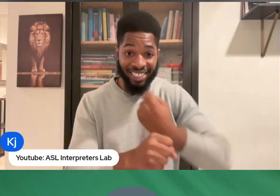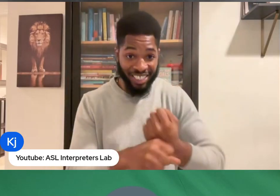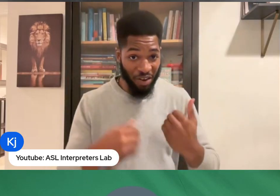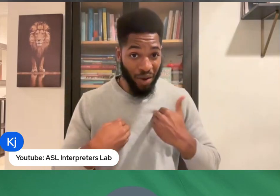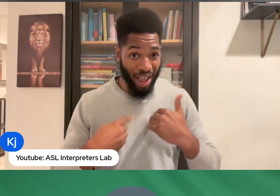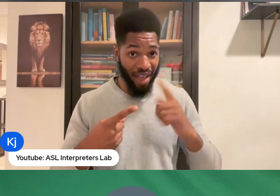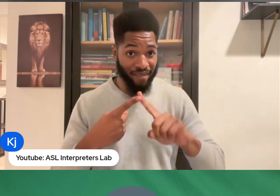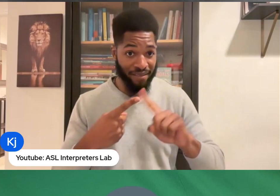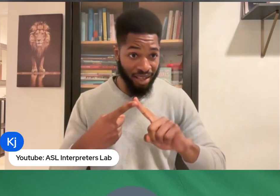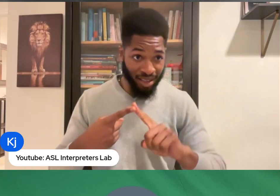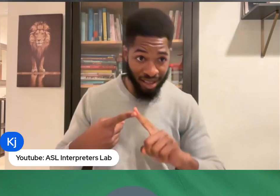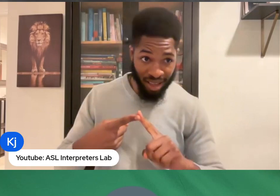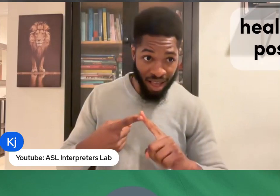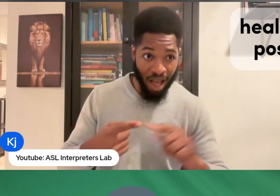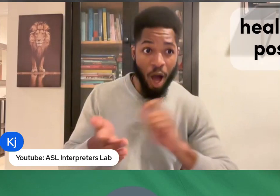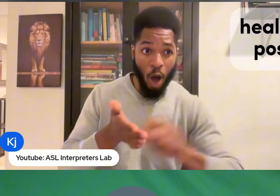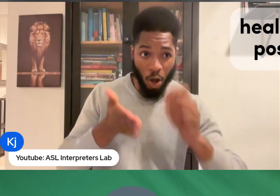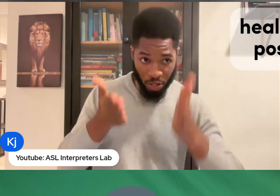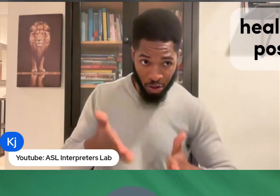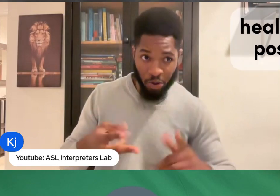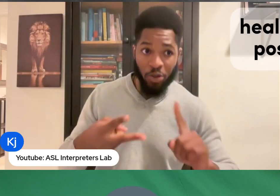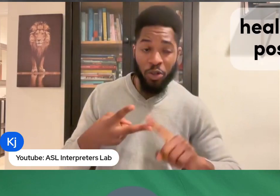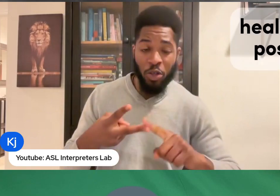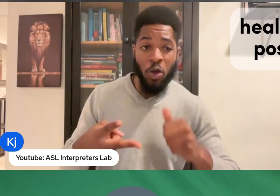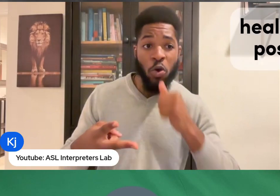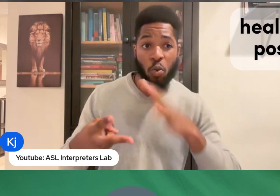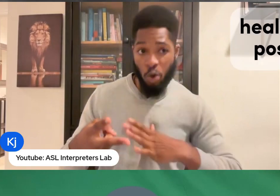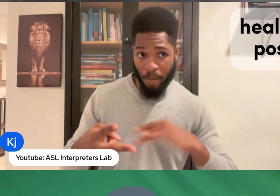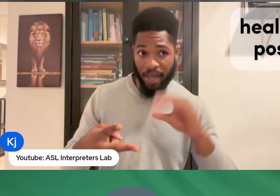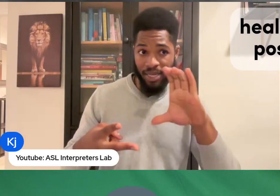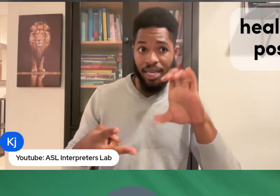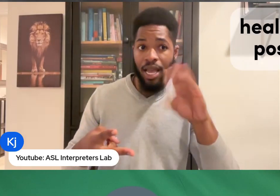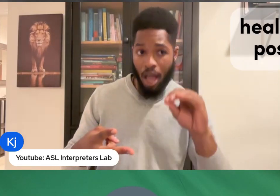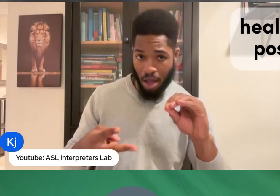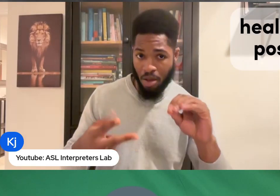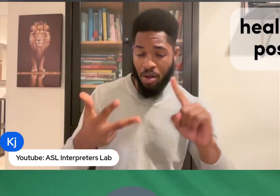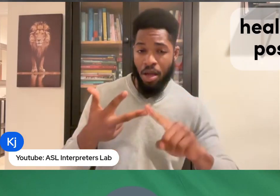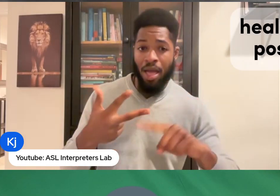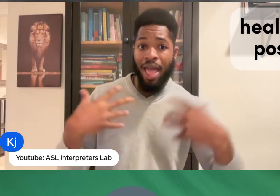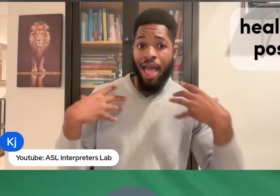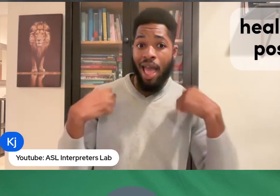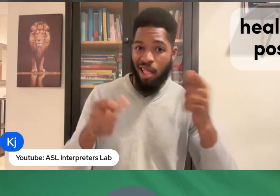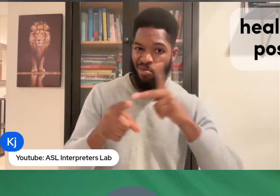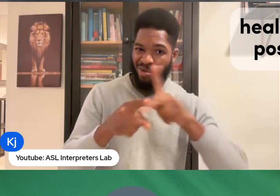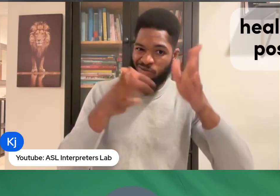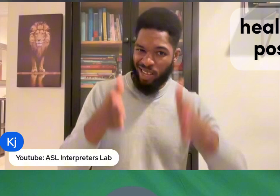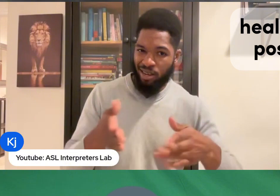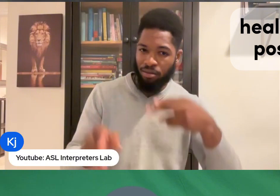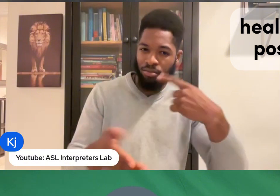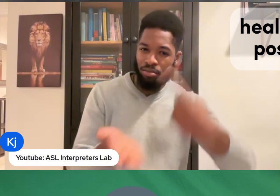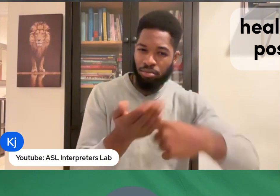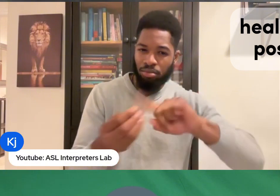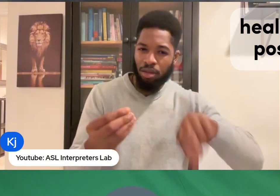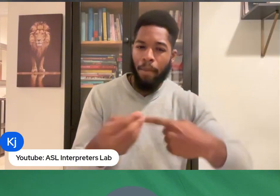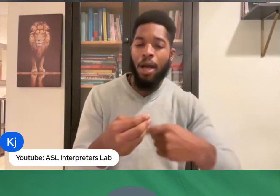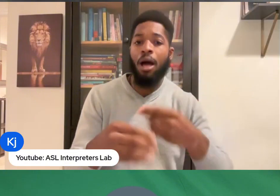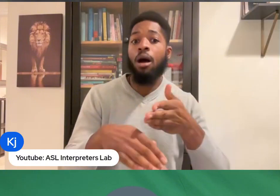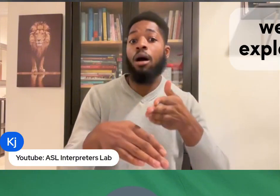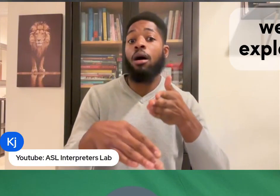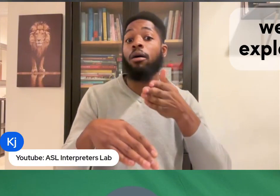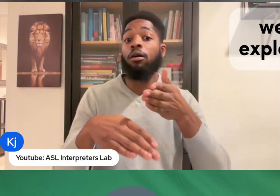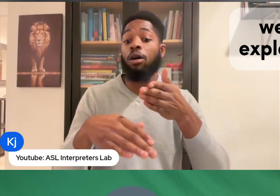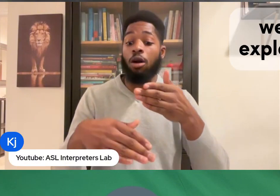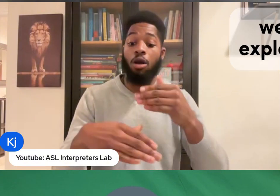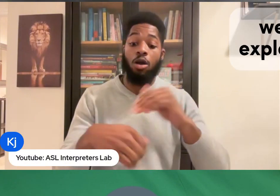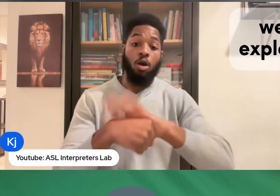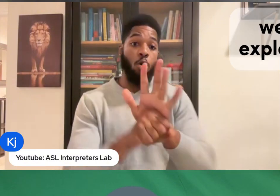women CEOs, health professionals discussing post COVID health and fitness.